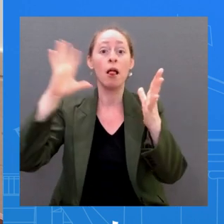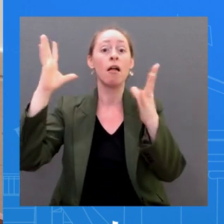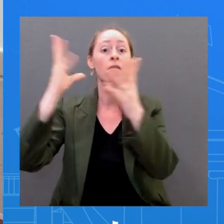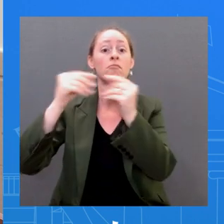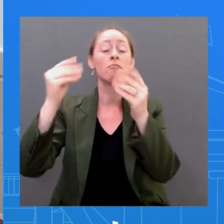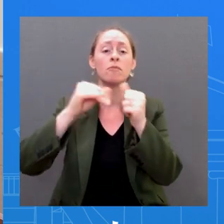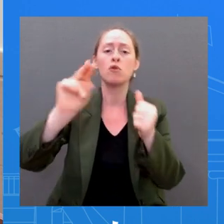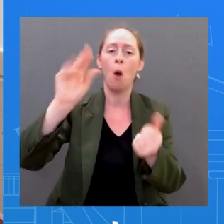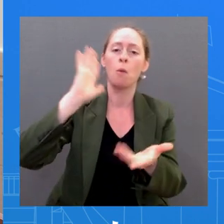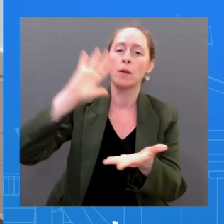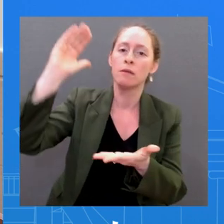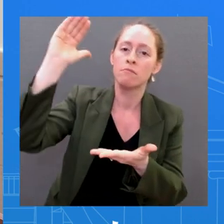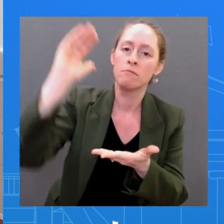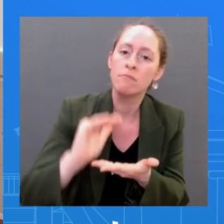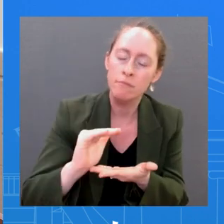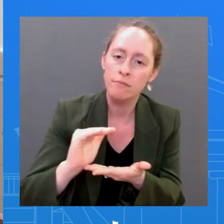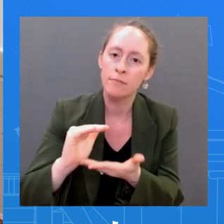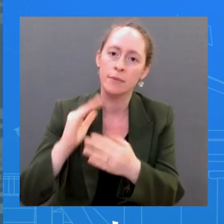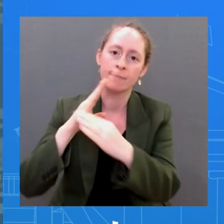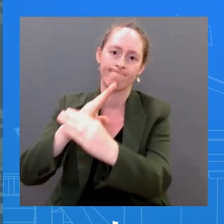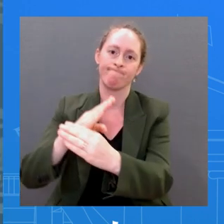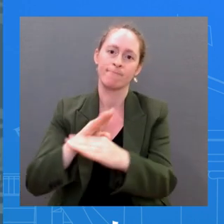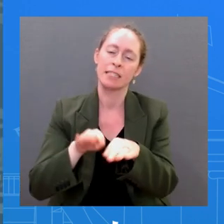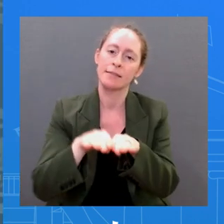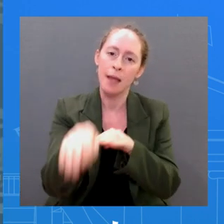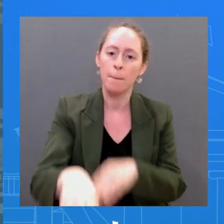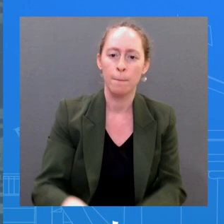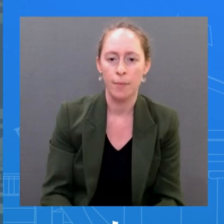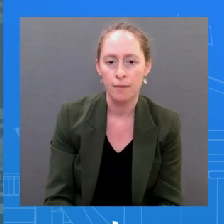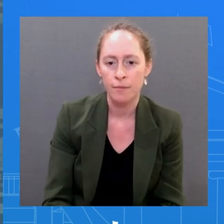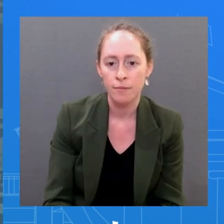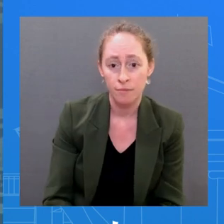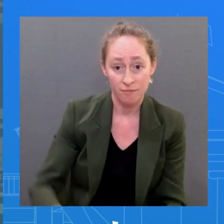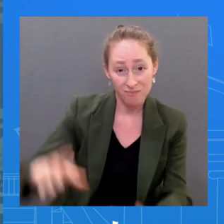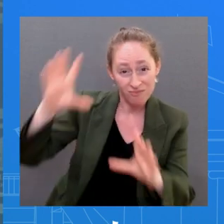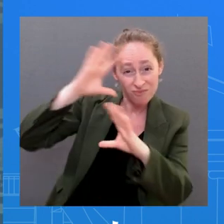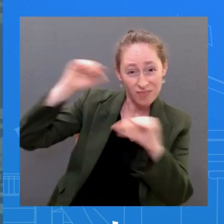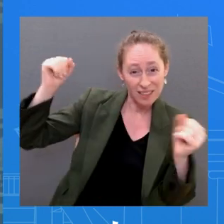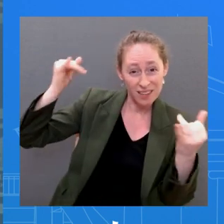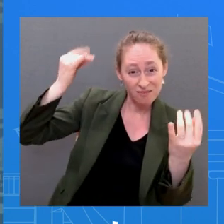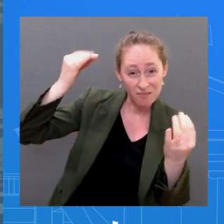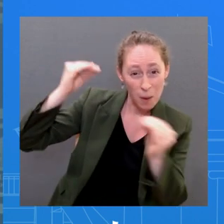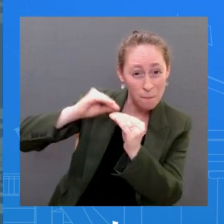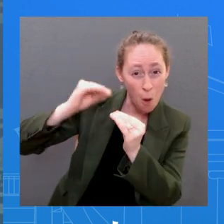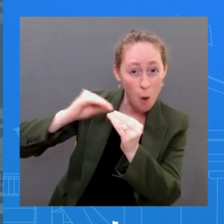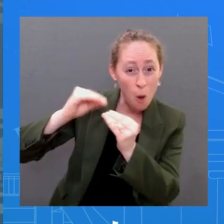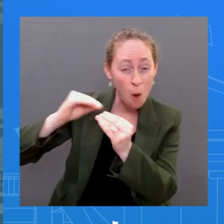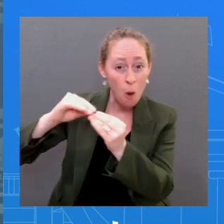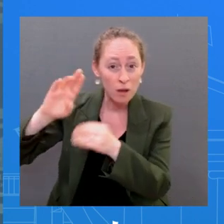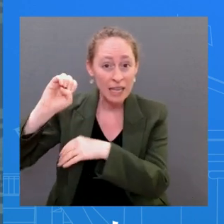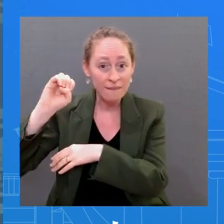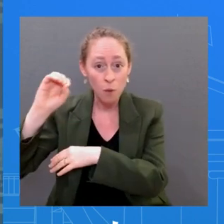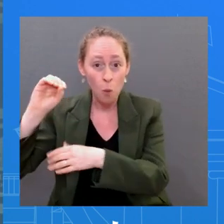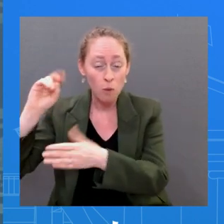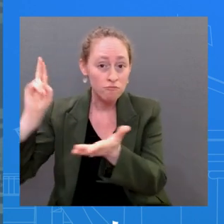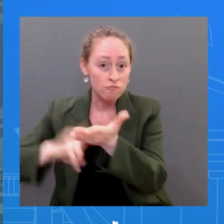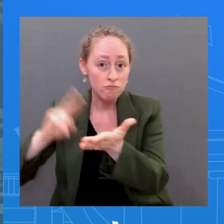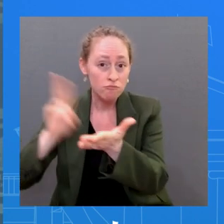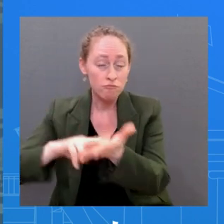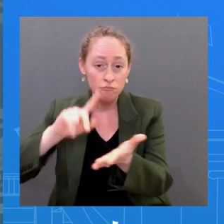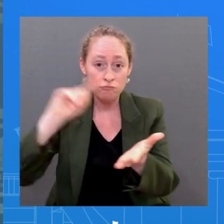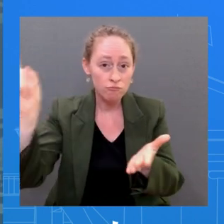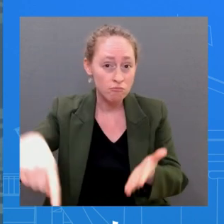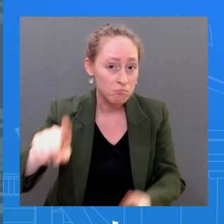new executive actions? The president said this himself. If there is any way or any other new actions that he can take, he will.